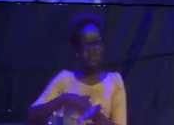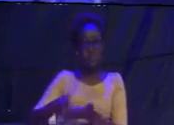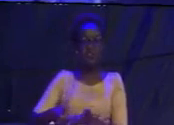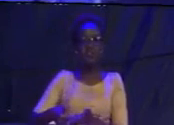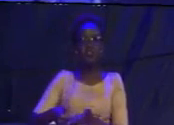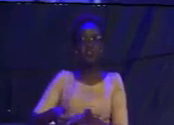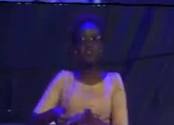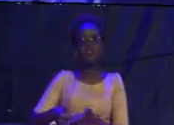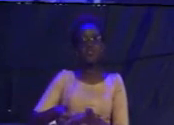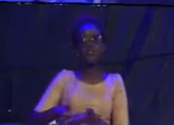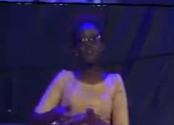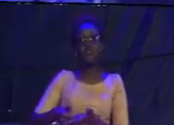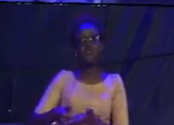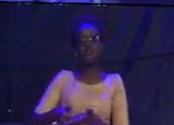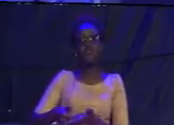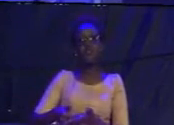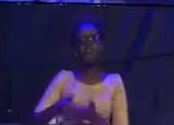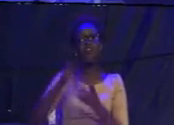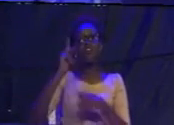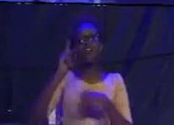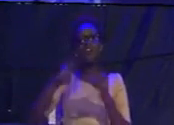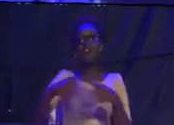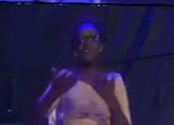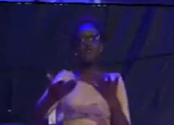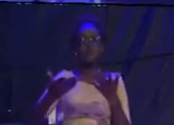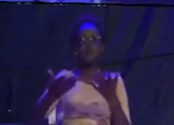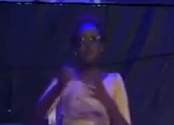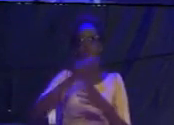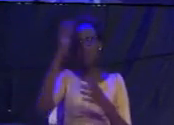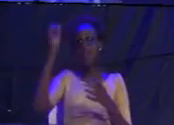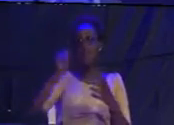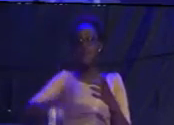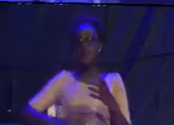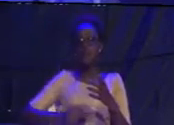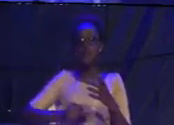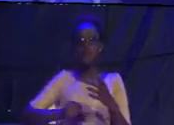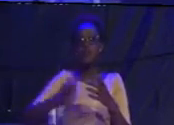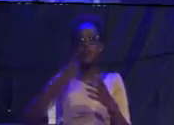Civilization. The European civilization was born from Africa.